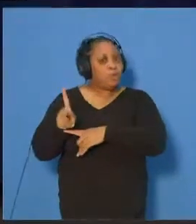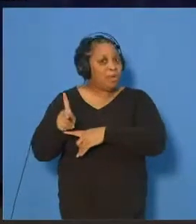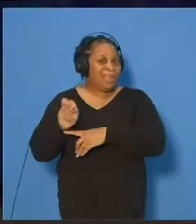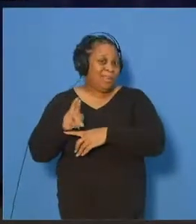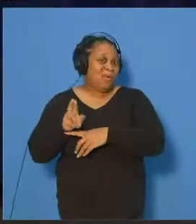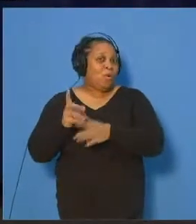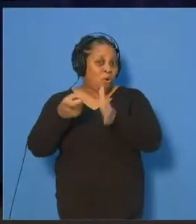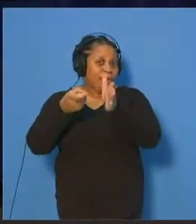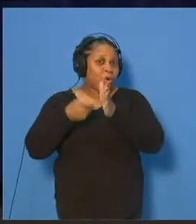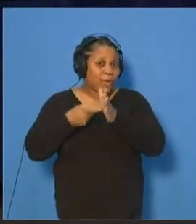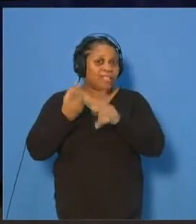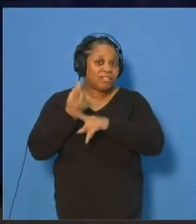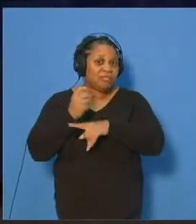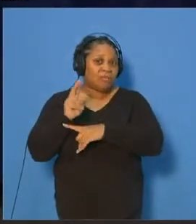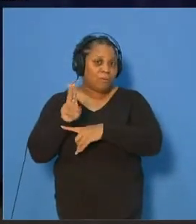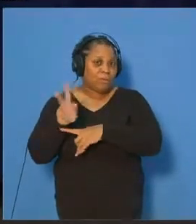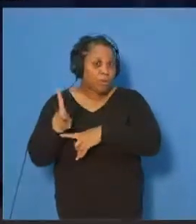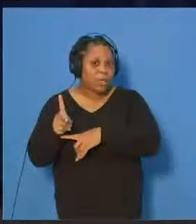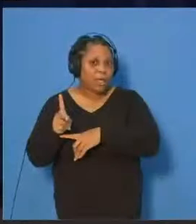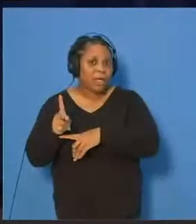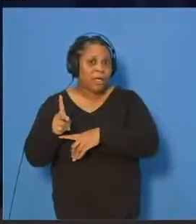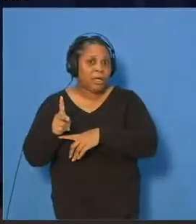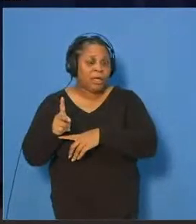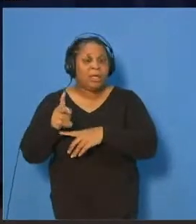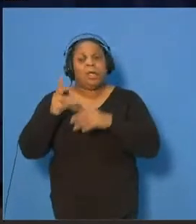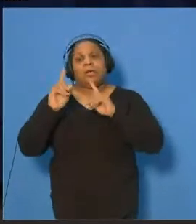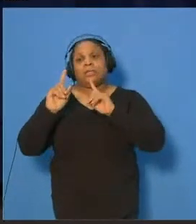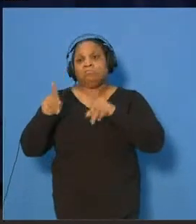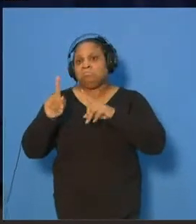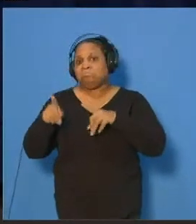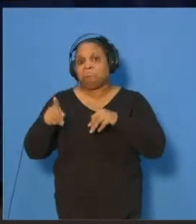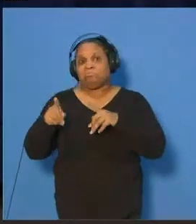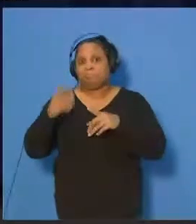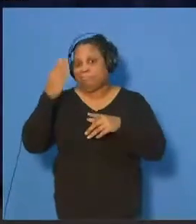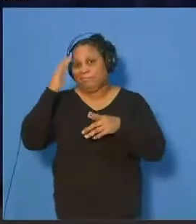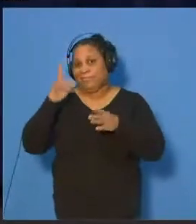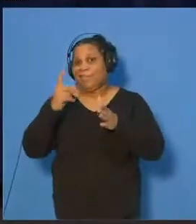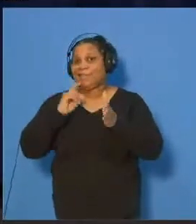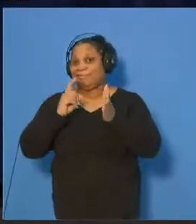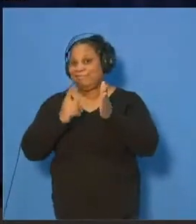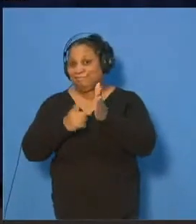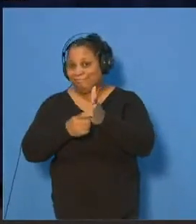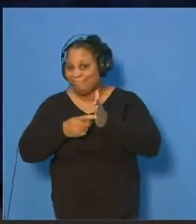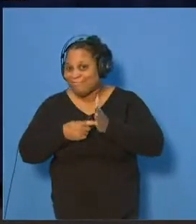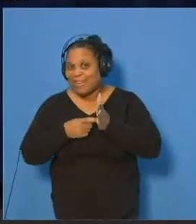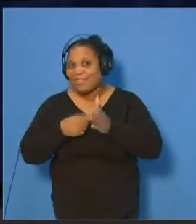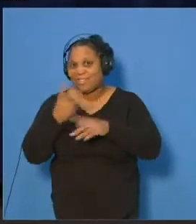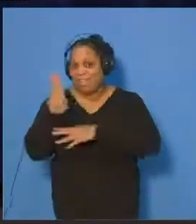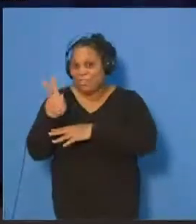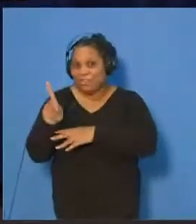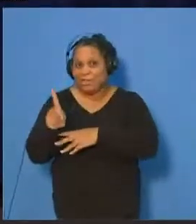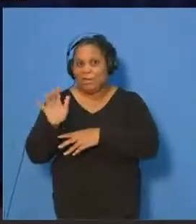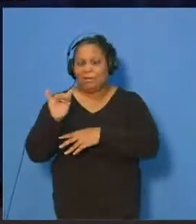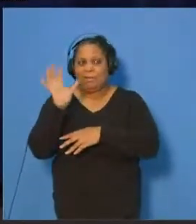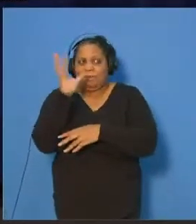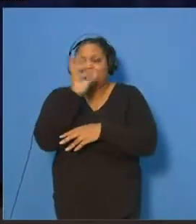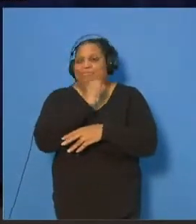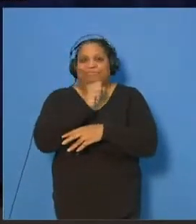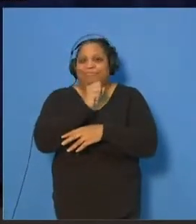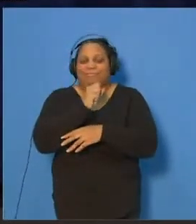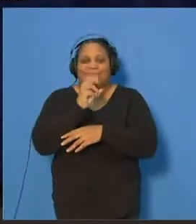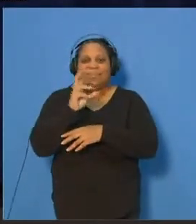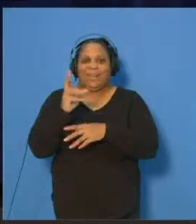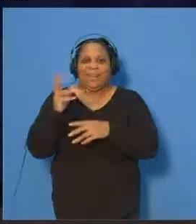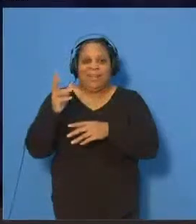or requested from the United Kingdom? Well, I do not know if we'll be making any requests to the United Kingdom. That would be extraordinary. Insofar